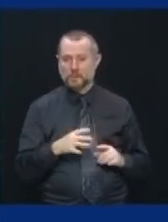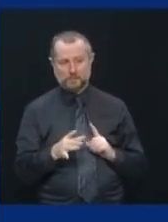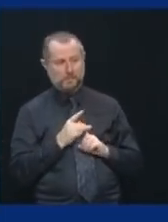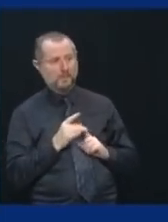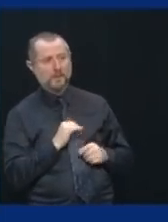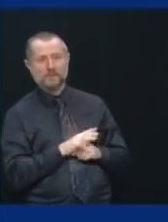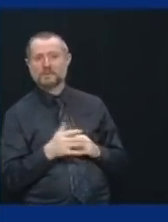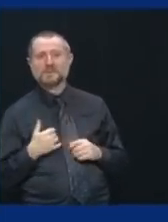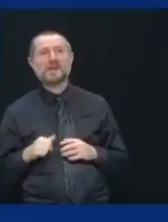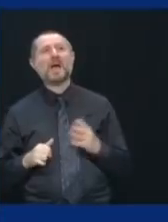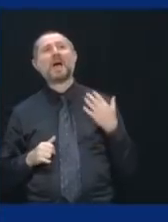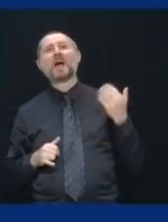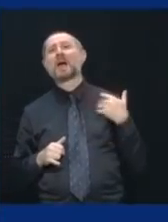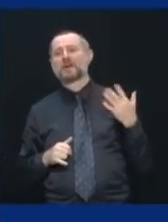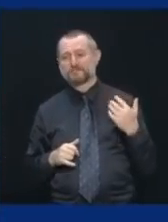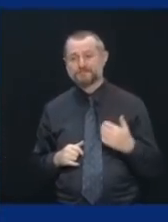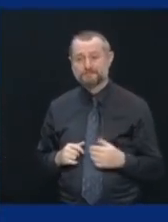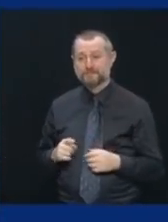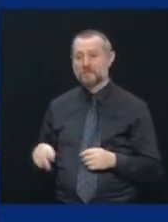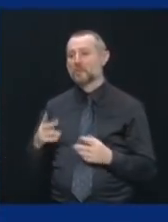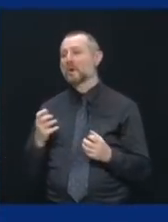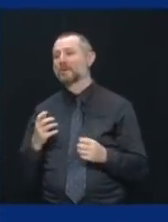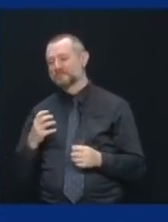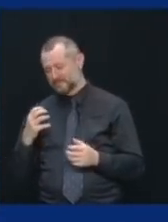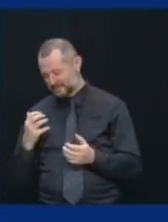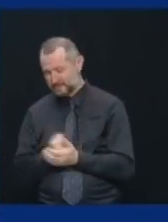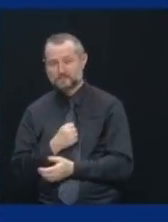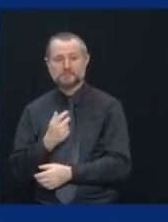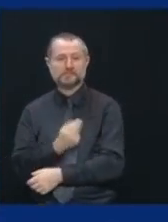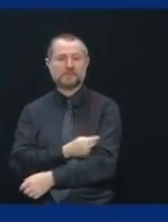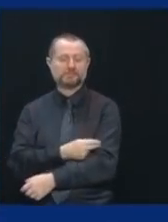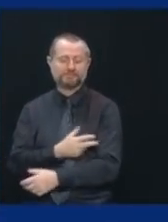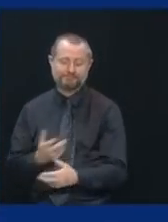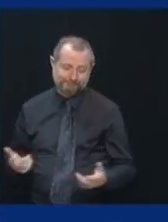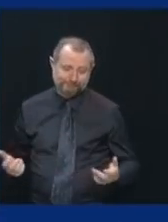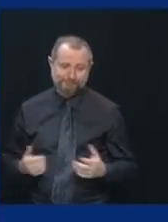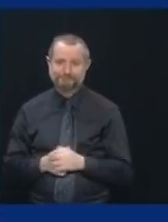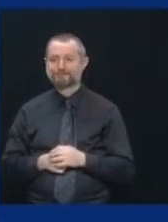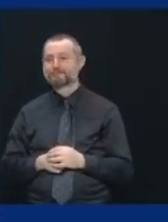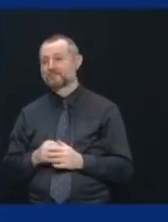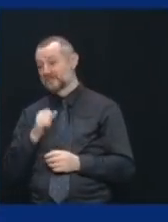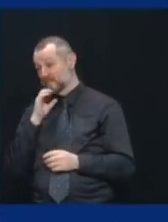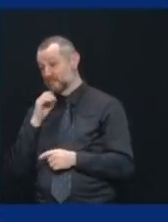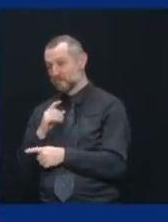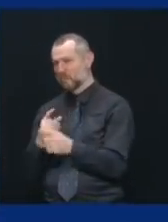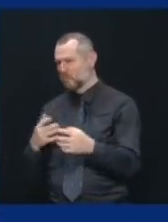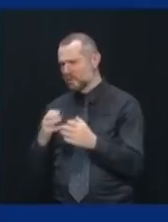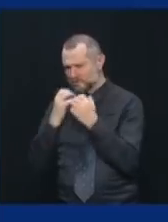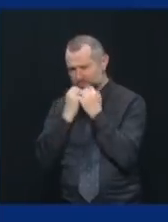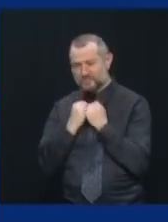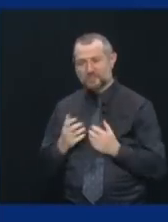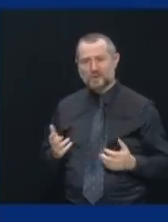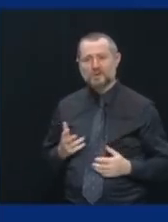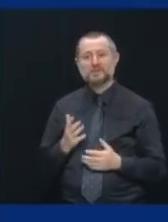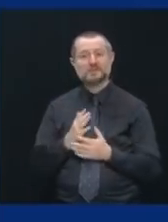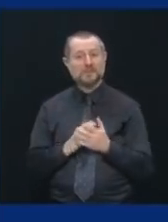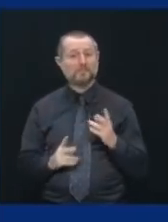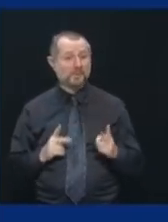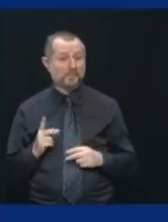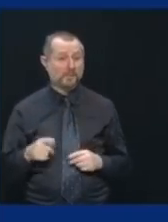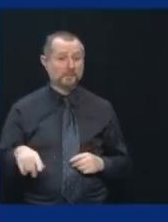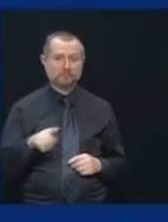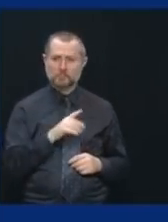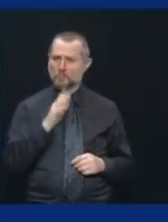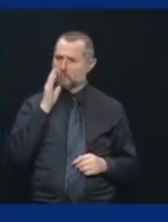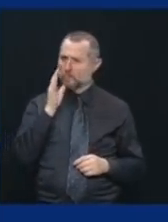So it is a precious resource. It is so precious that I believe some people will commit